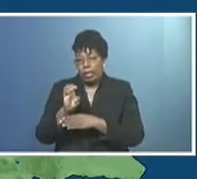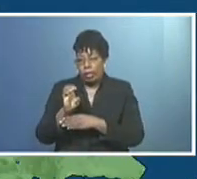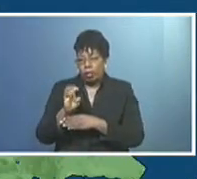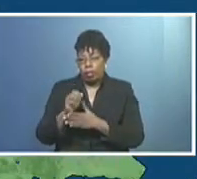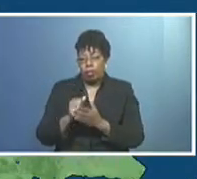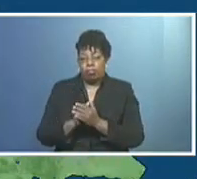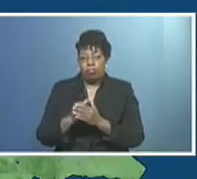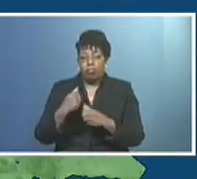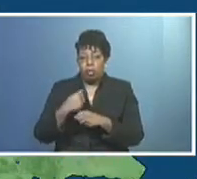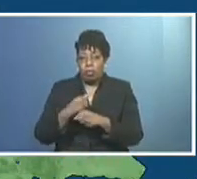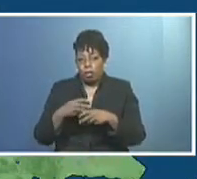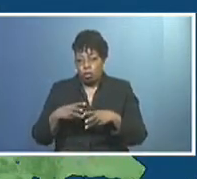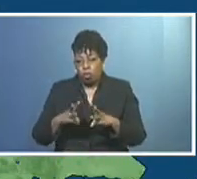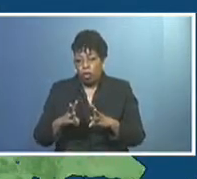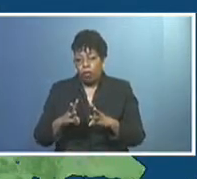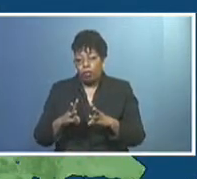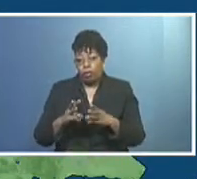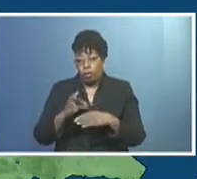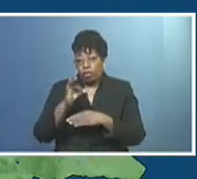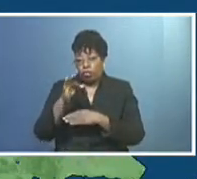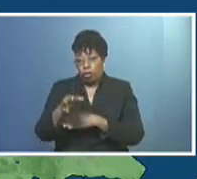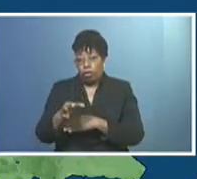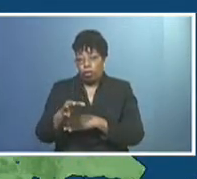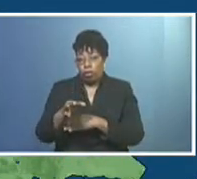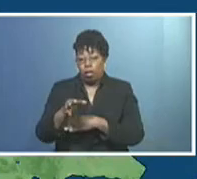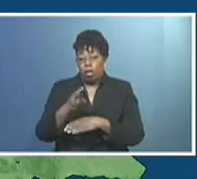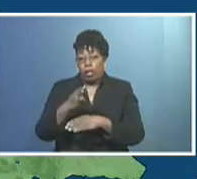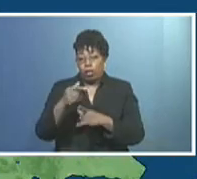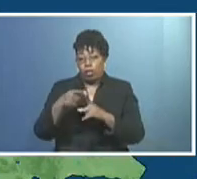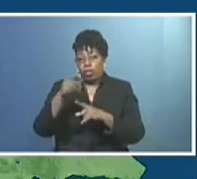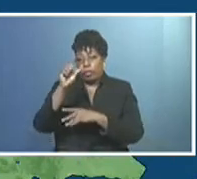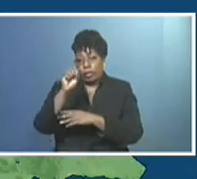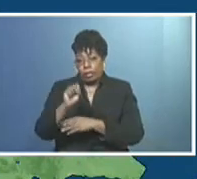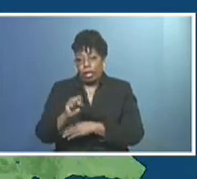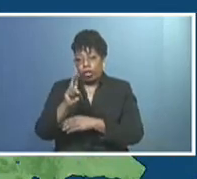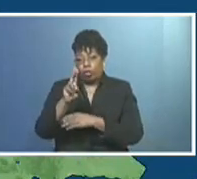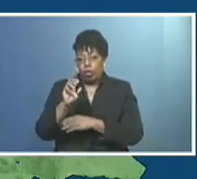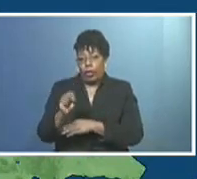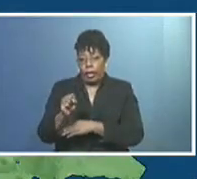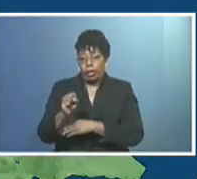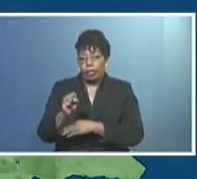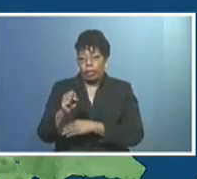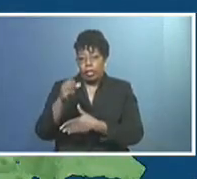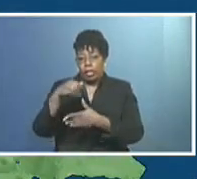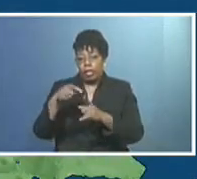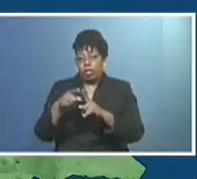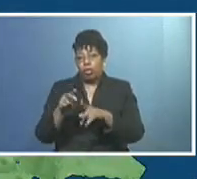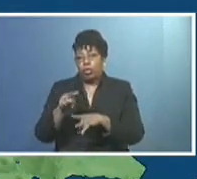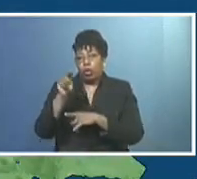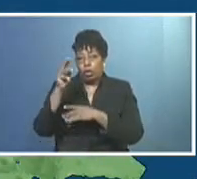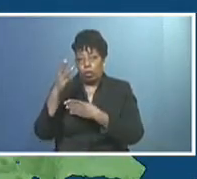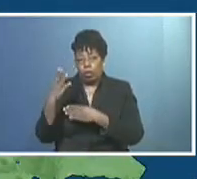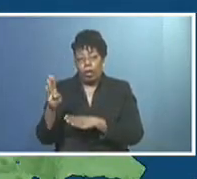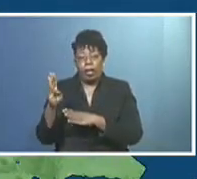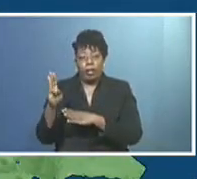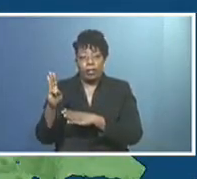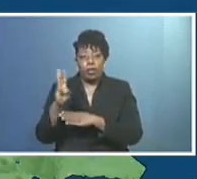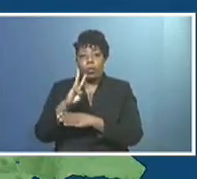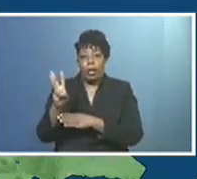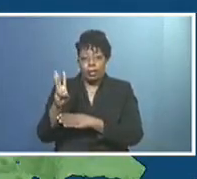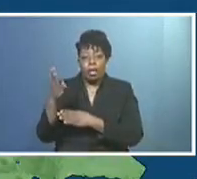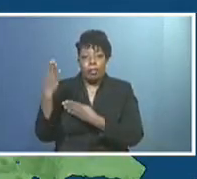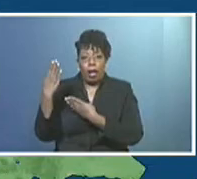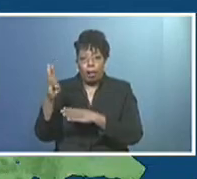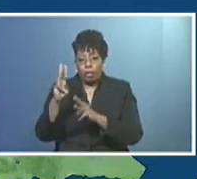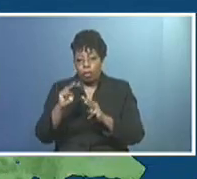pave the way for the arrival of this front boundary that's dropping over the southern United States. That will eventually make it into the northwest Bahamas sometime on Monday